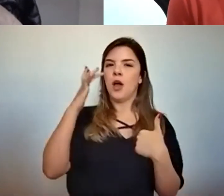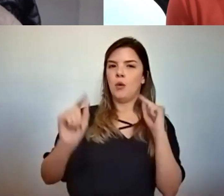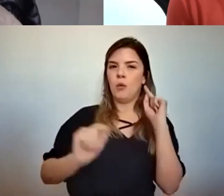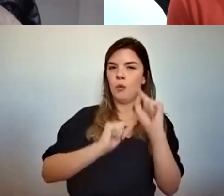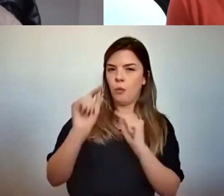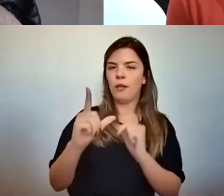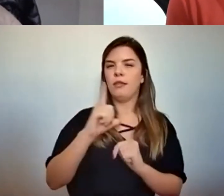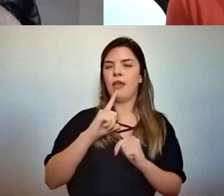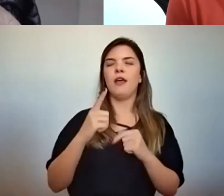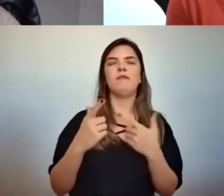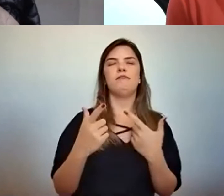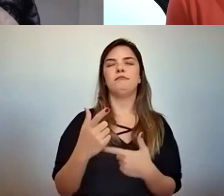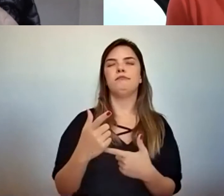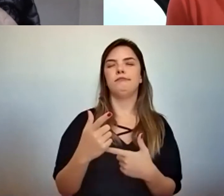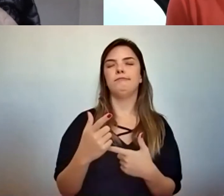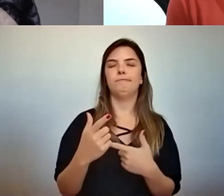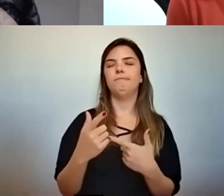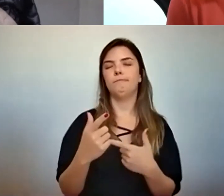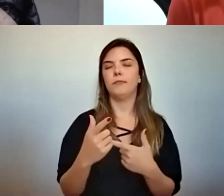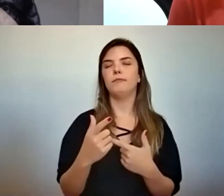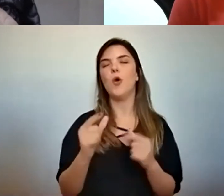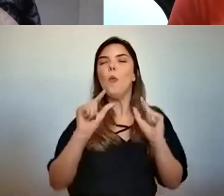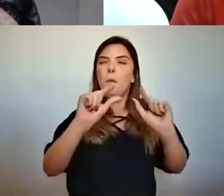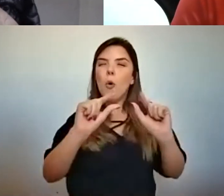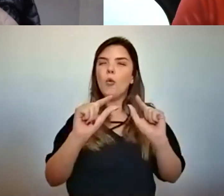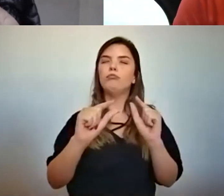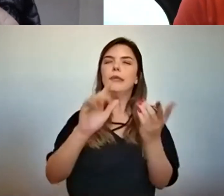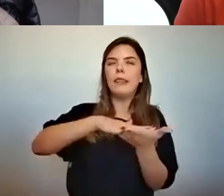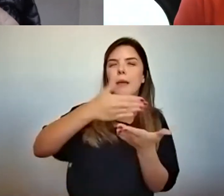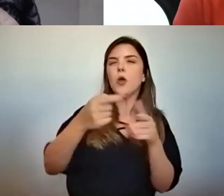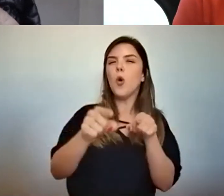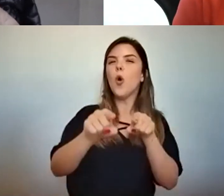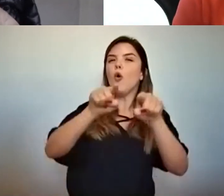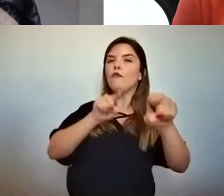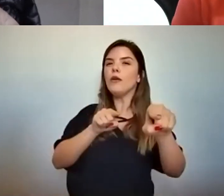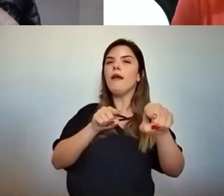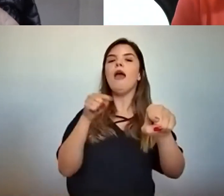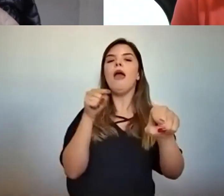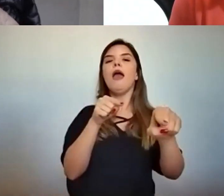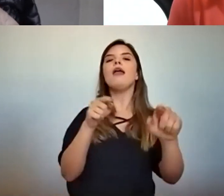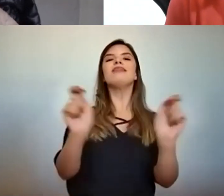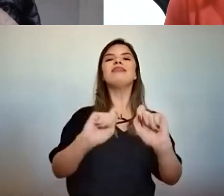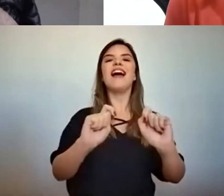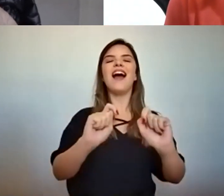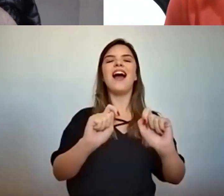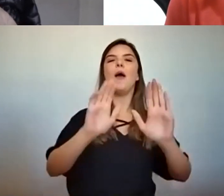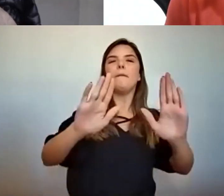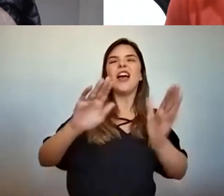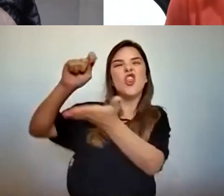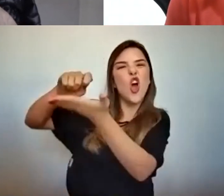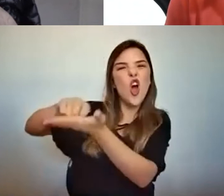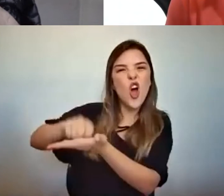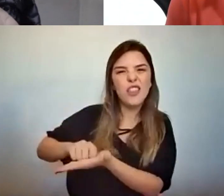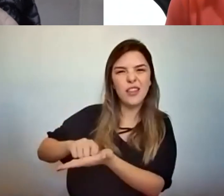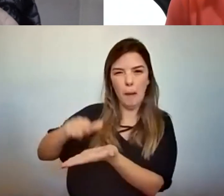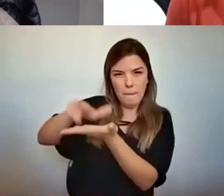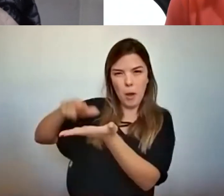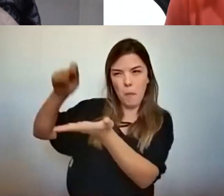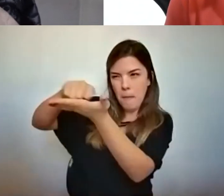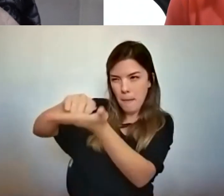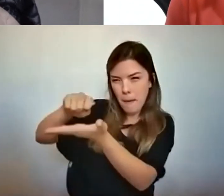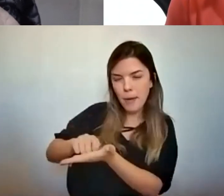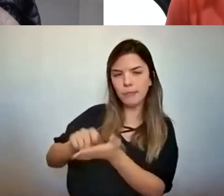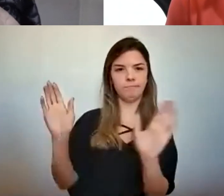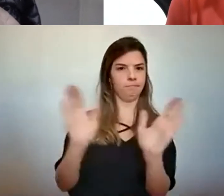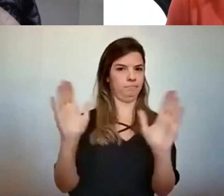short while would be very, very interesting without notes, just consecutive interpreting, but of rather long segments